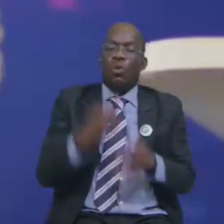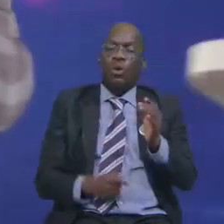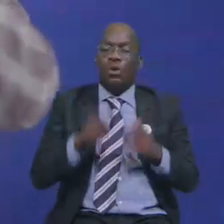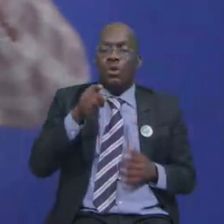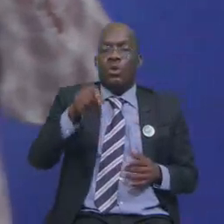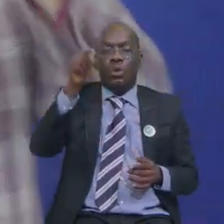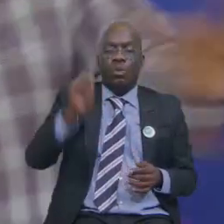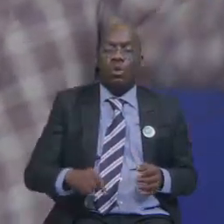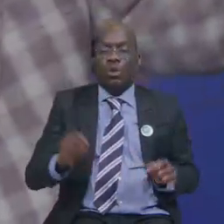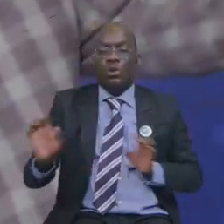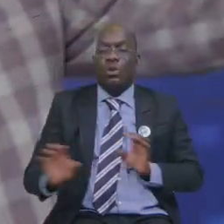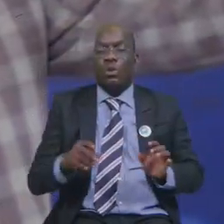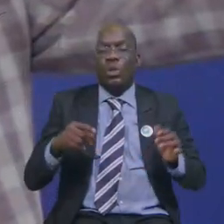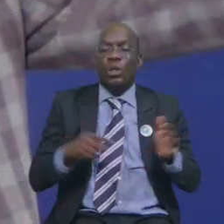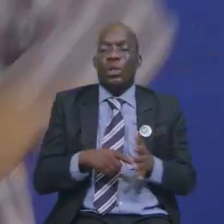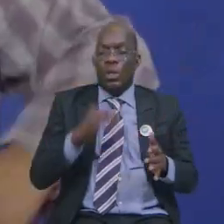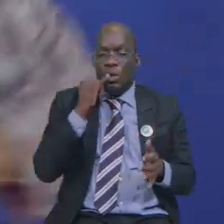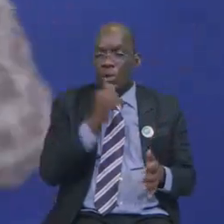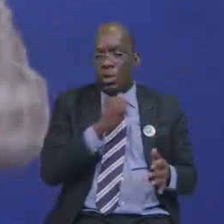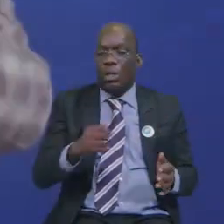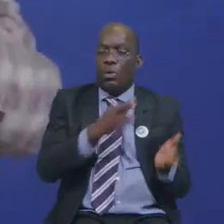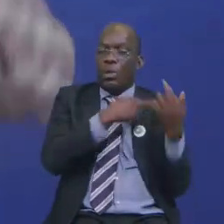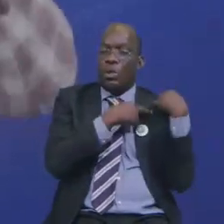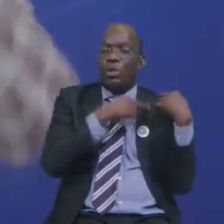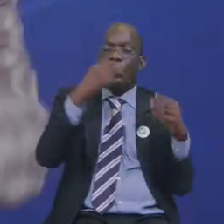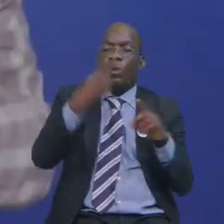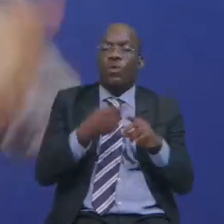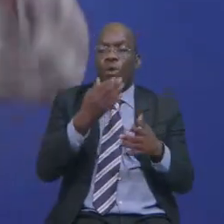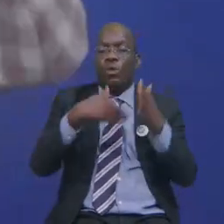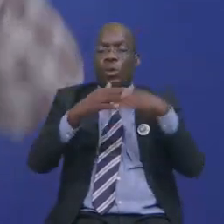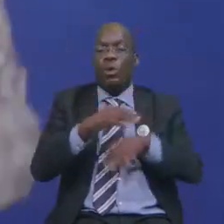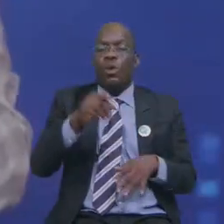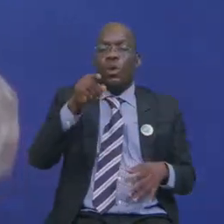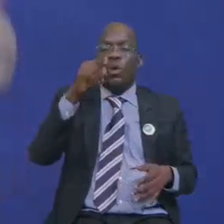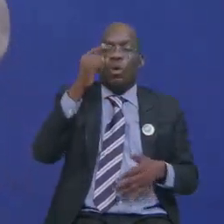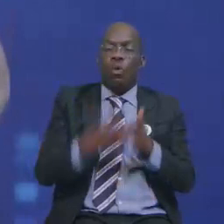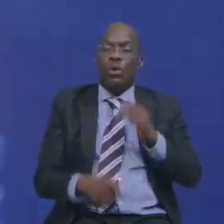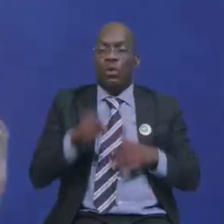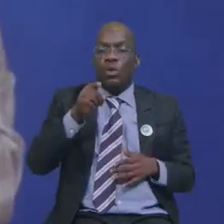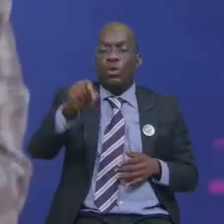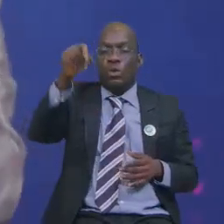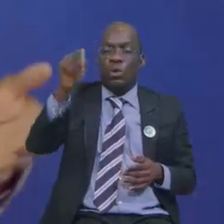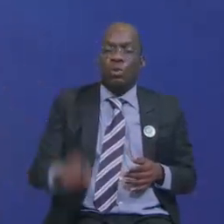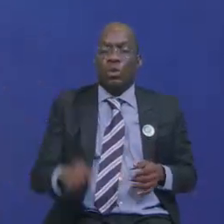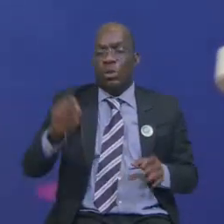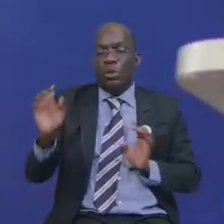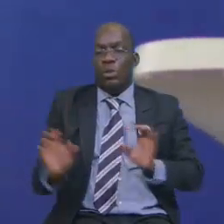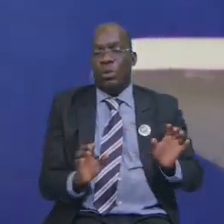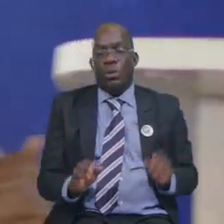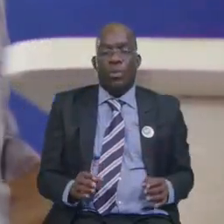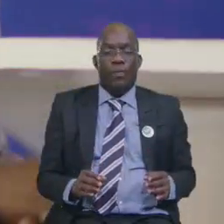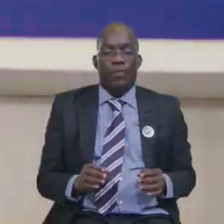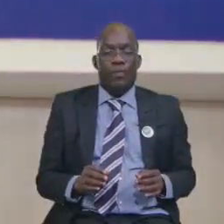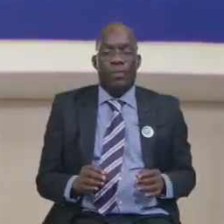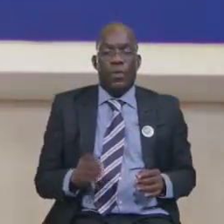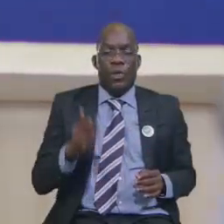an obligation from heaven. What you must do. Look at